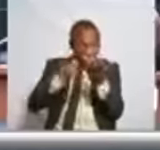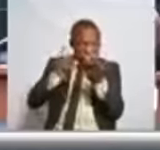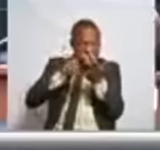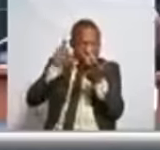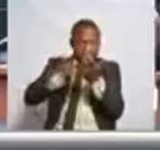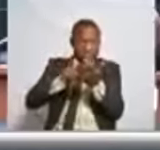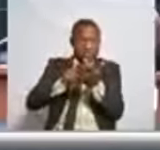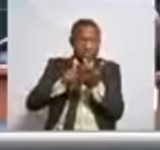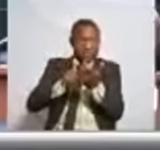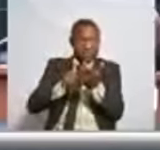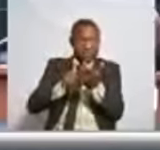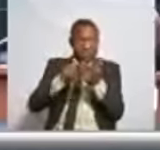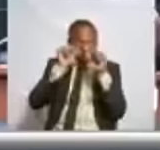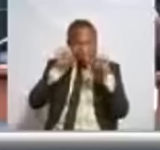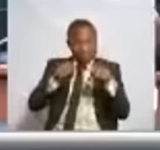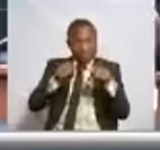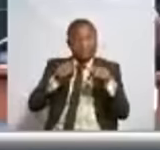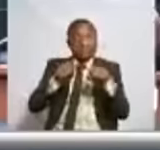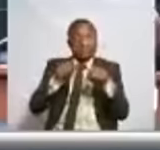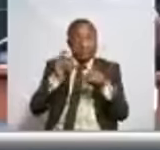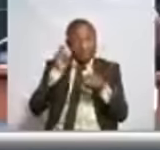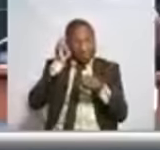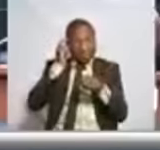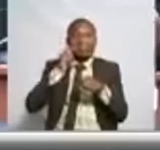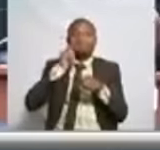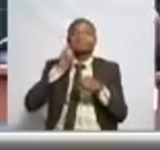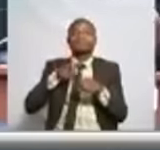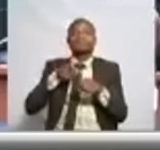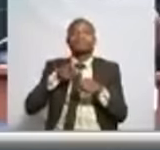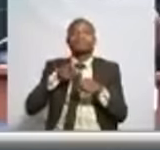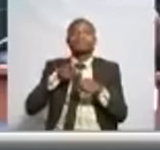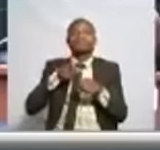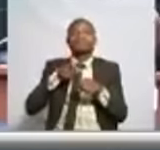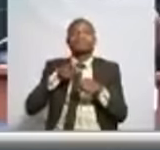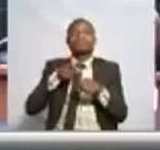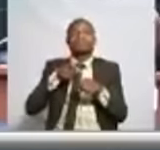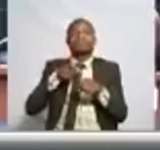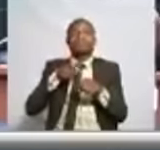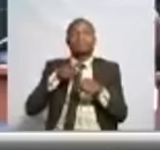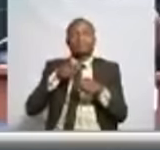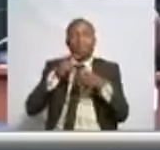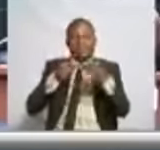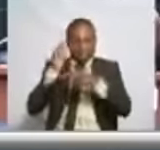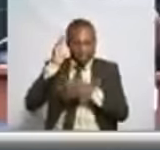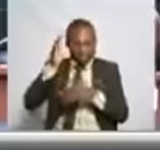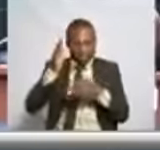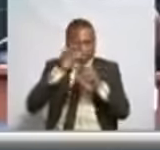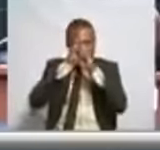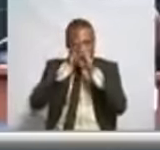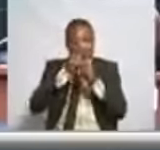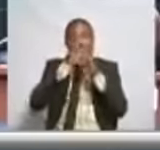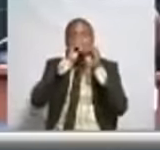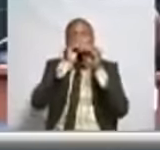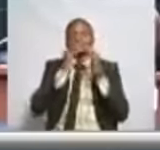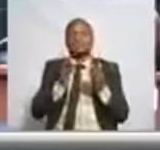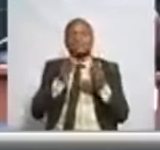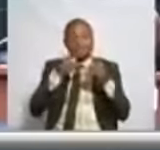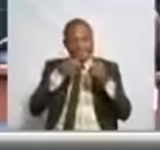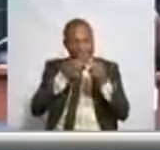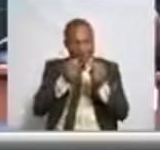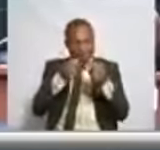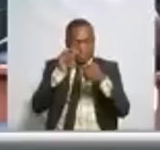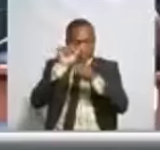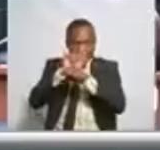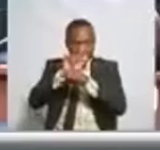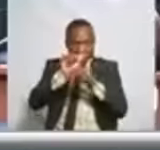the one palm of your hand. I think that we must, going forward, Mr. Speaker, try to